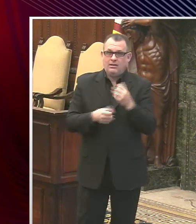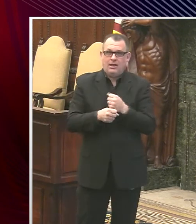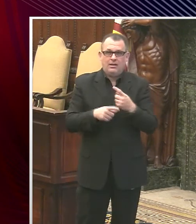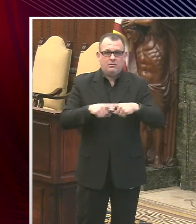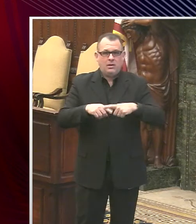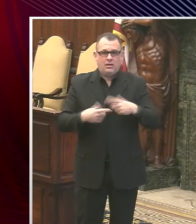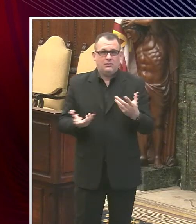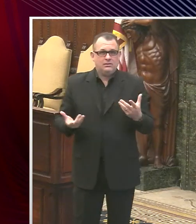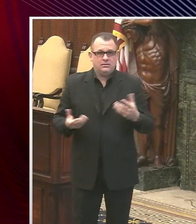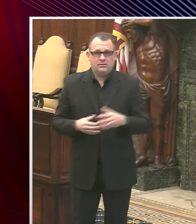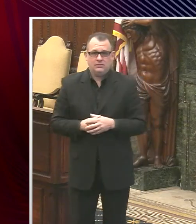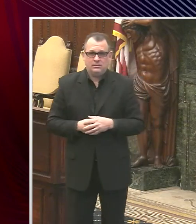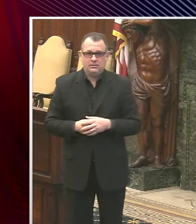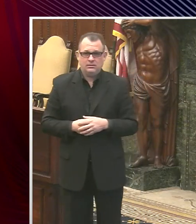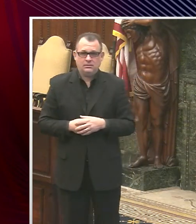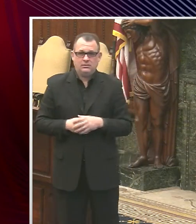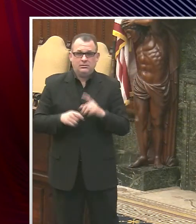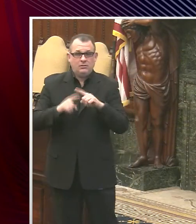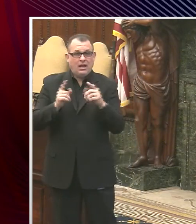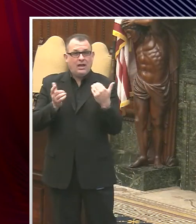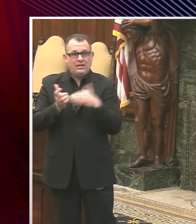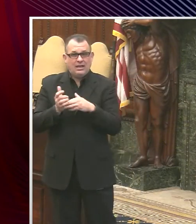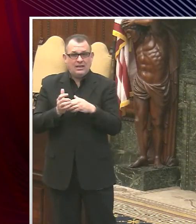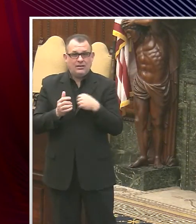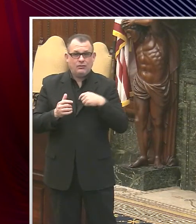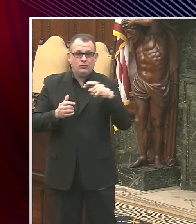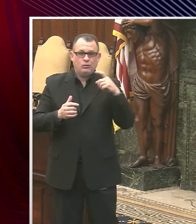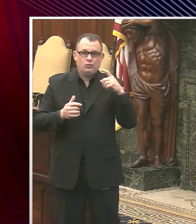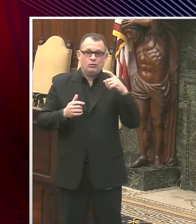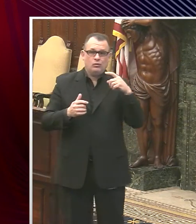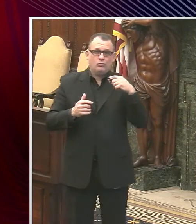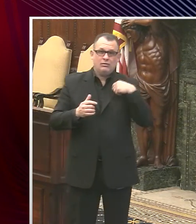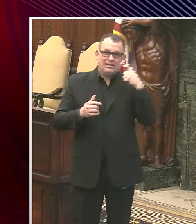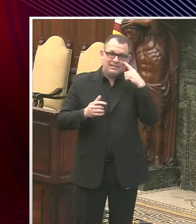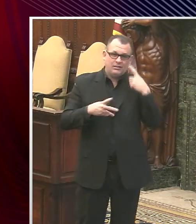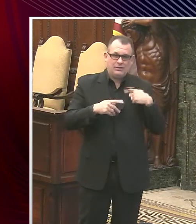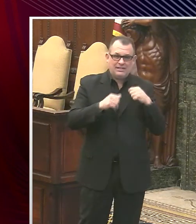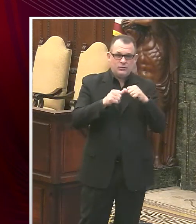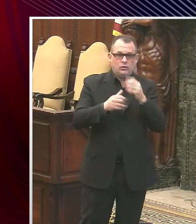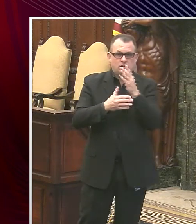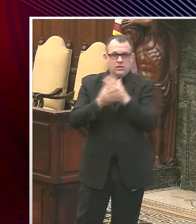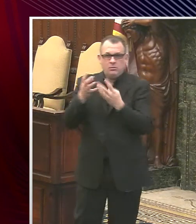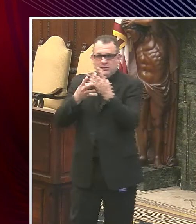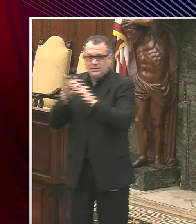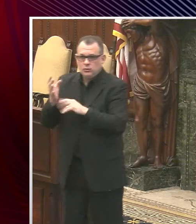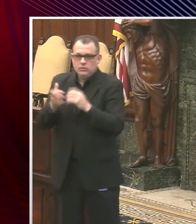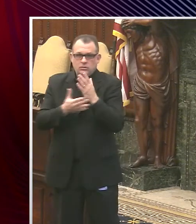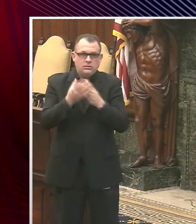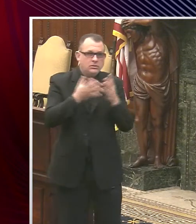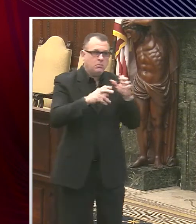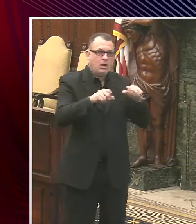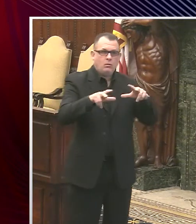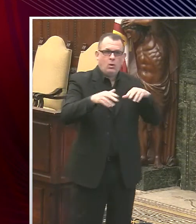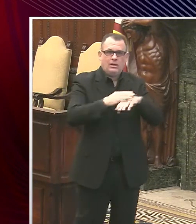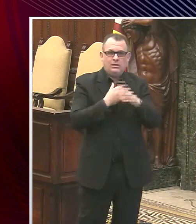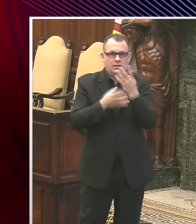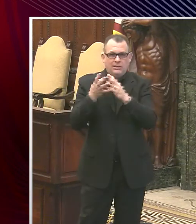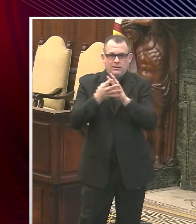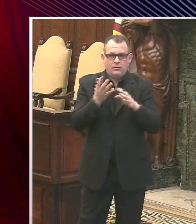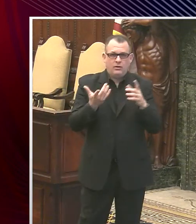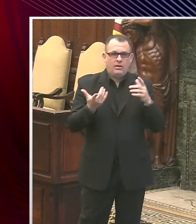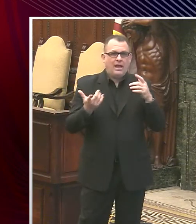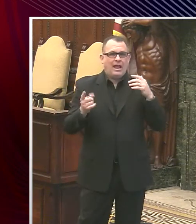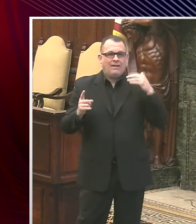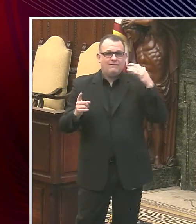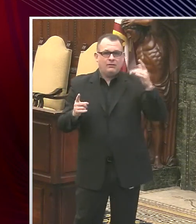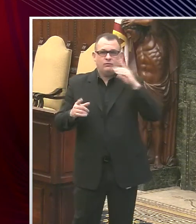of a transitional process where we have some scheduled and some walk-up. And as we get closer to meeting demand, I think we'll probably be having more walk-up.